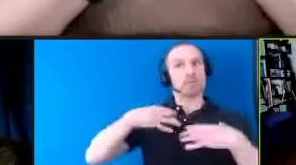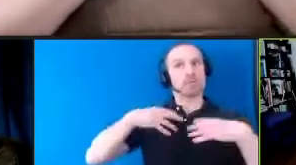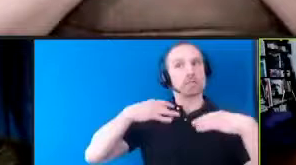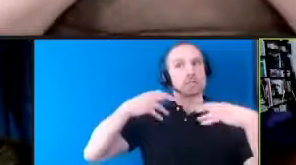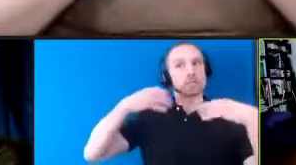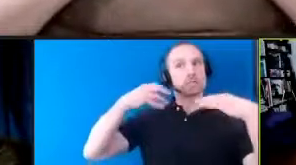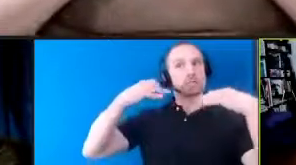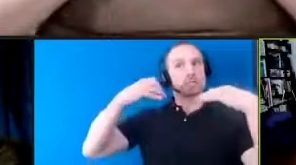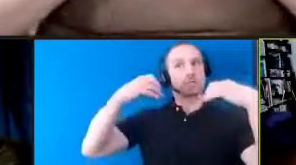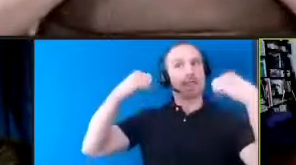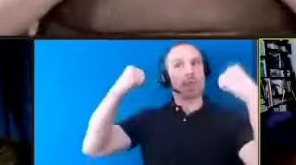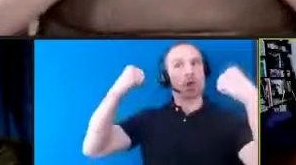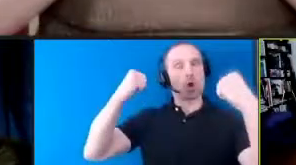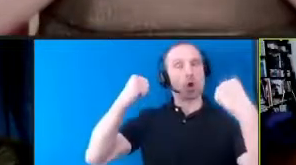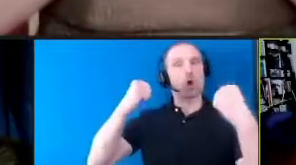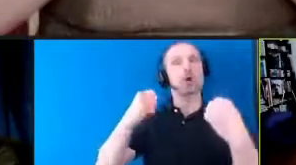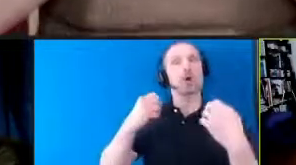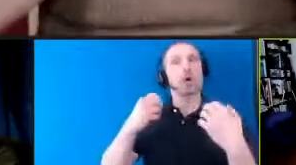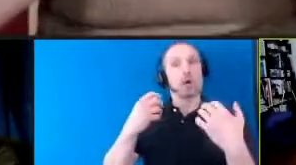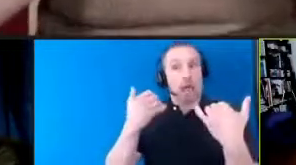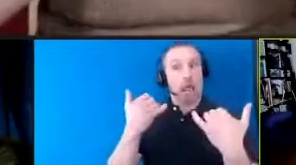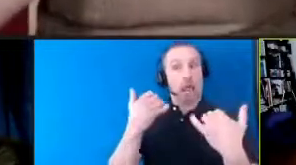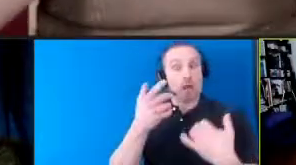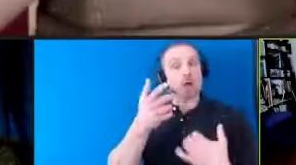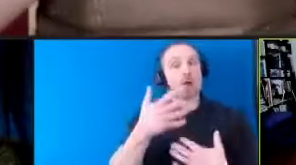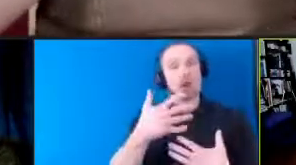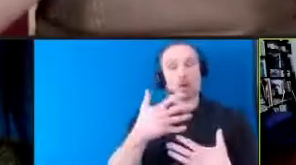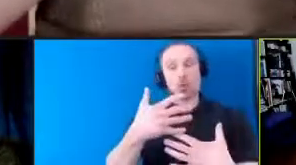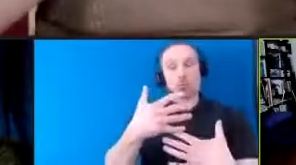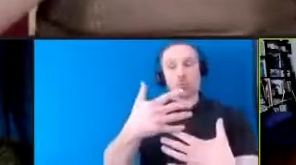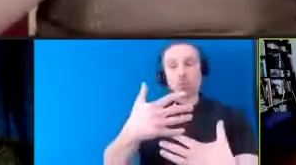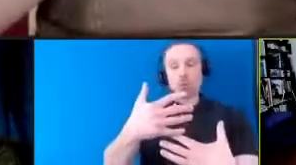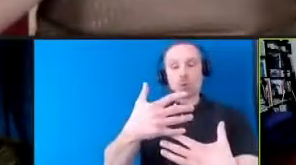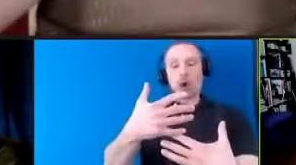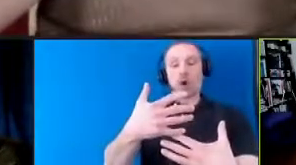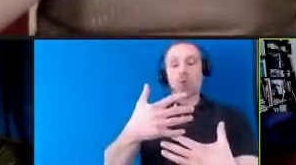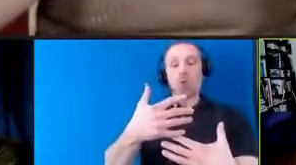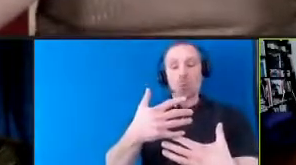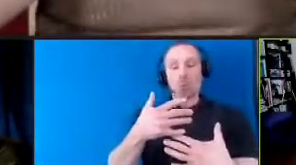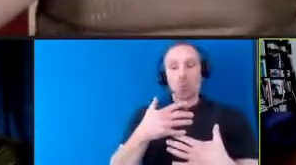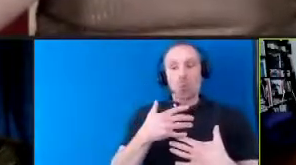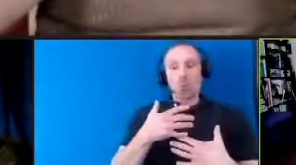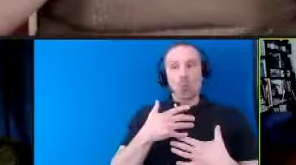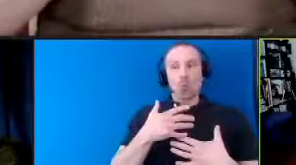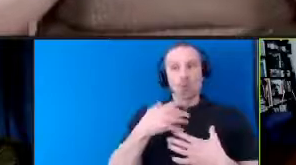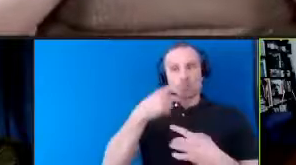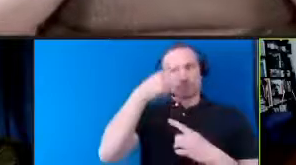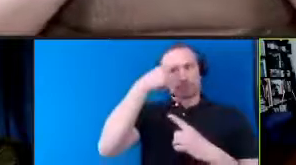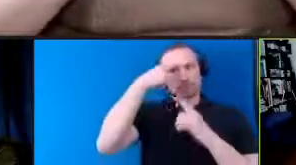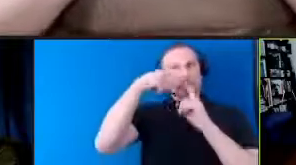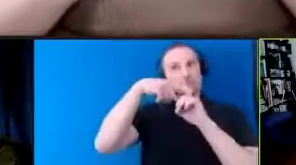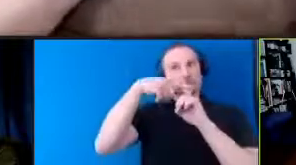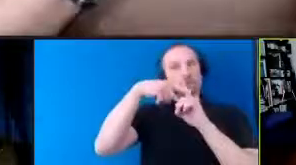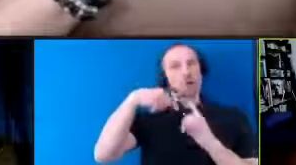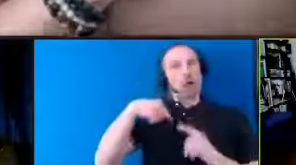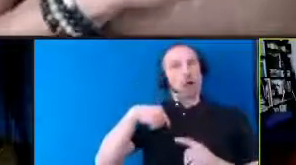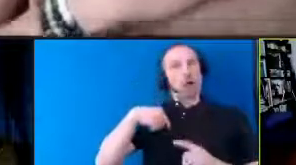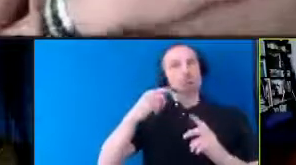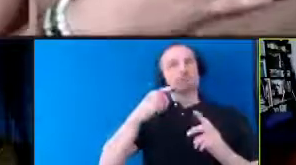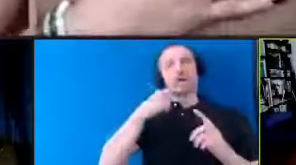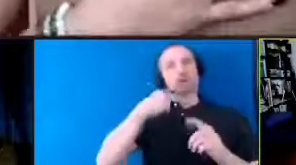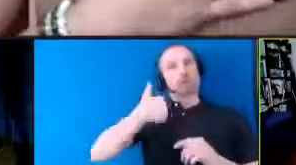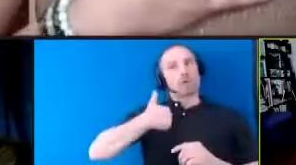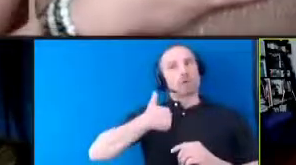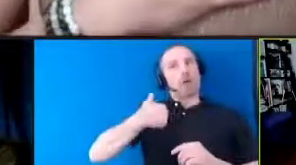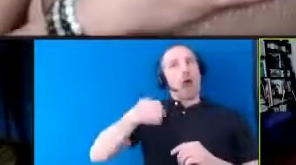body filled with breath and say to yourself, I am healthy. And as you exhale, feel that healthy